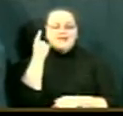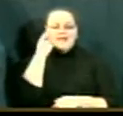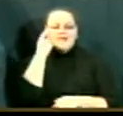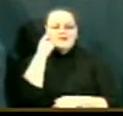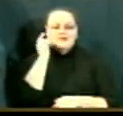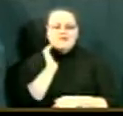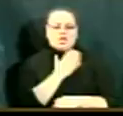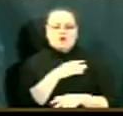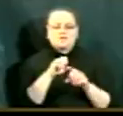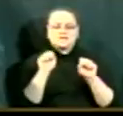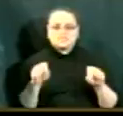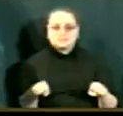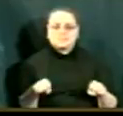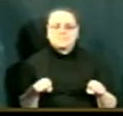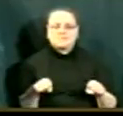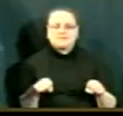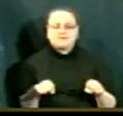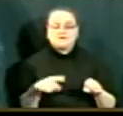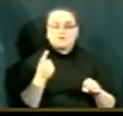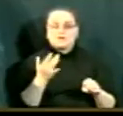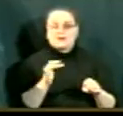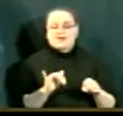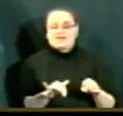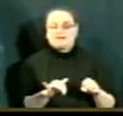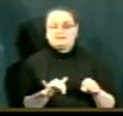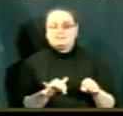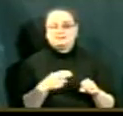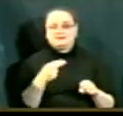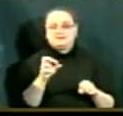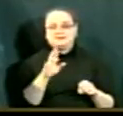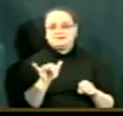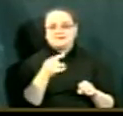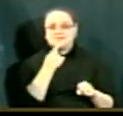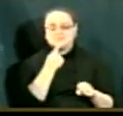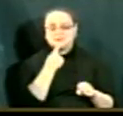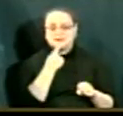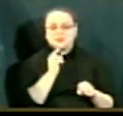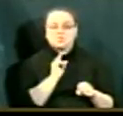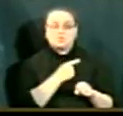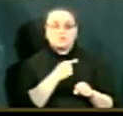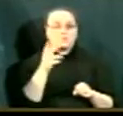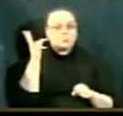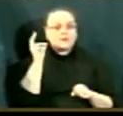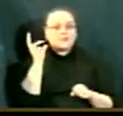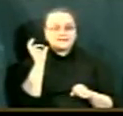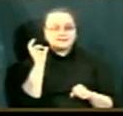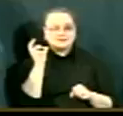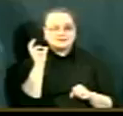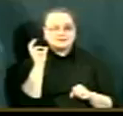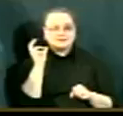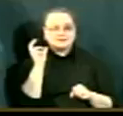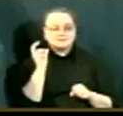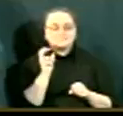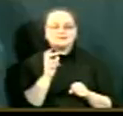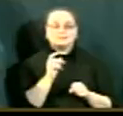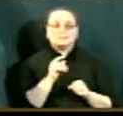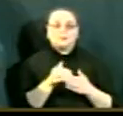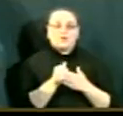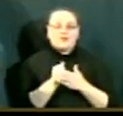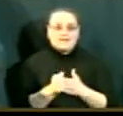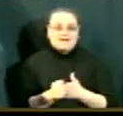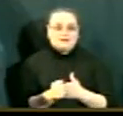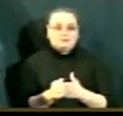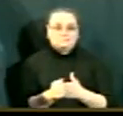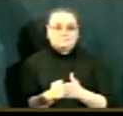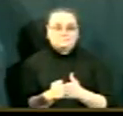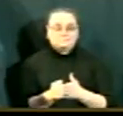our system is one that, as Harry said, we're listened to. We're a leader